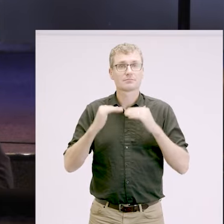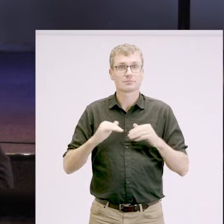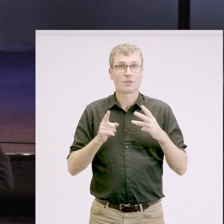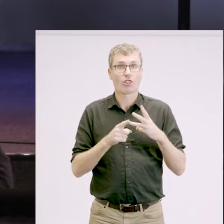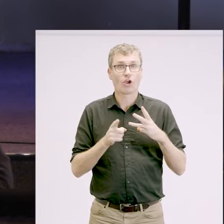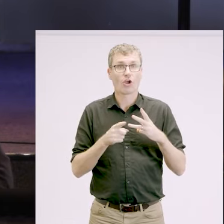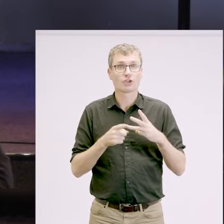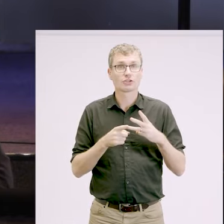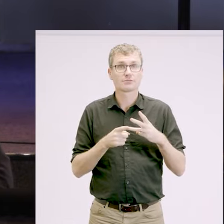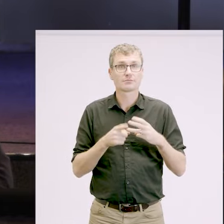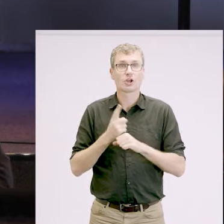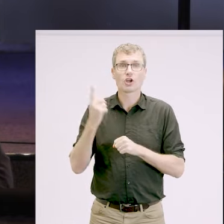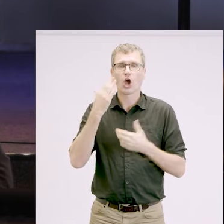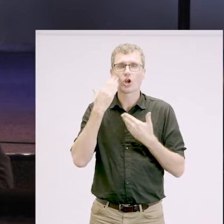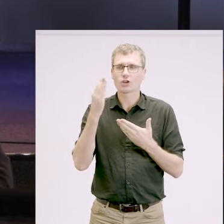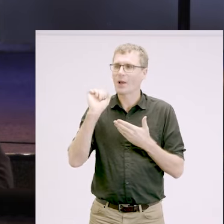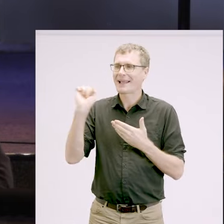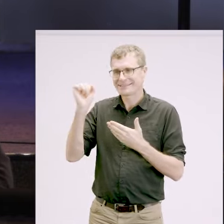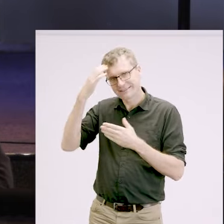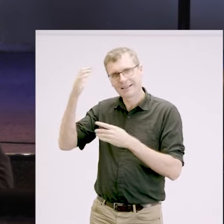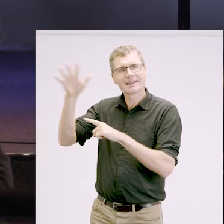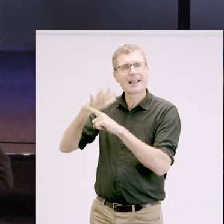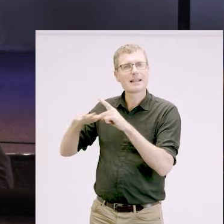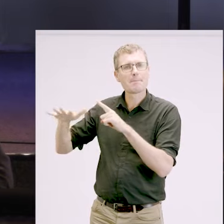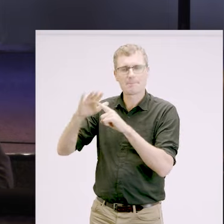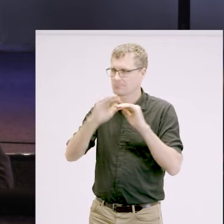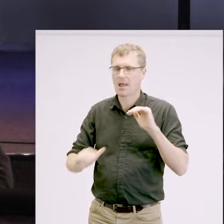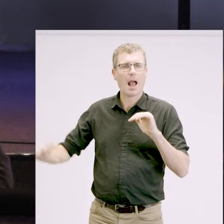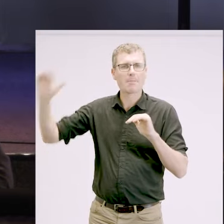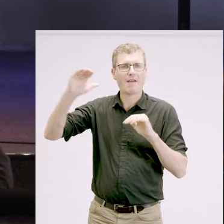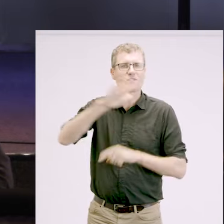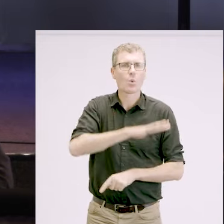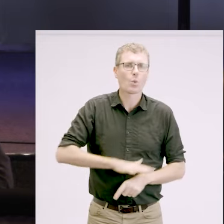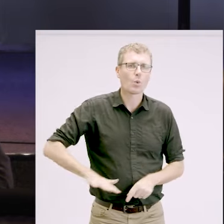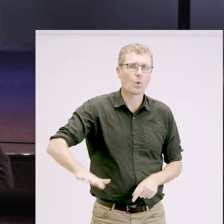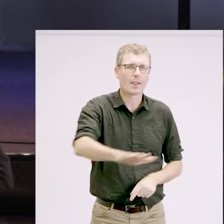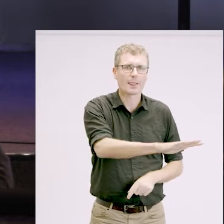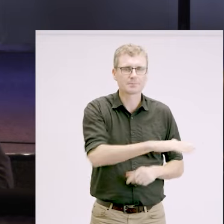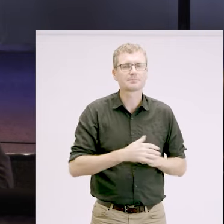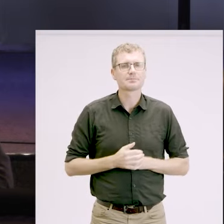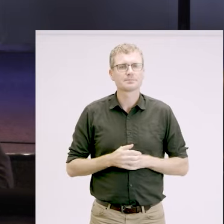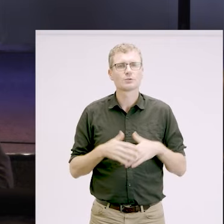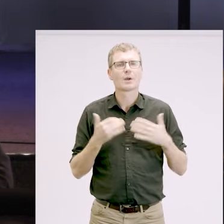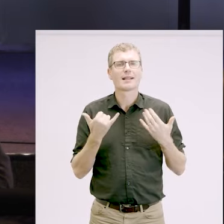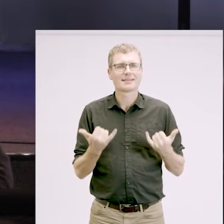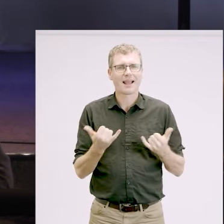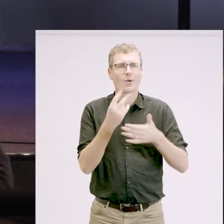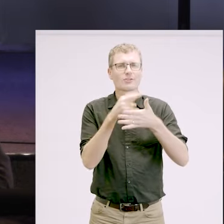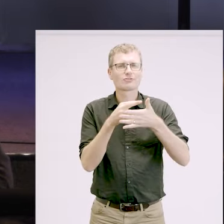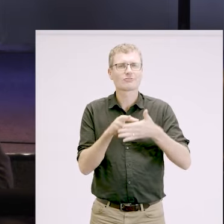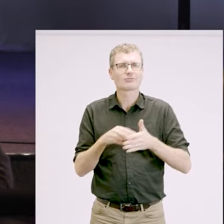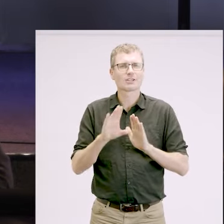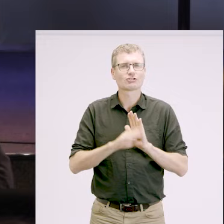third, in the middle of it all, God shows that his kingdom is above all other kingdoms. So let's